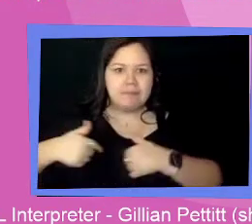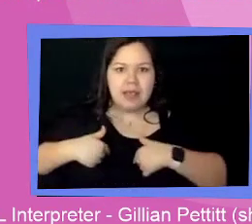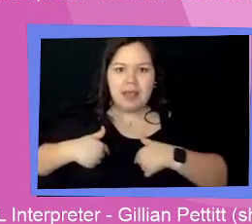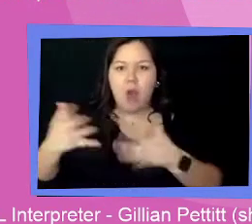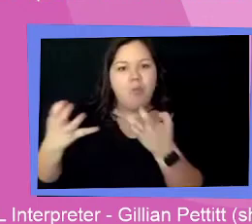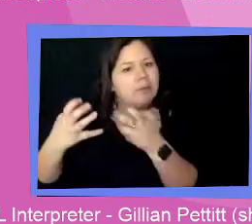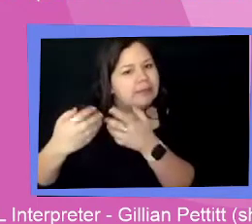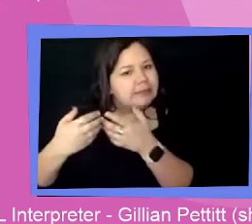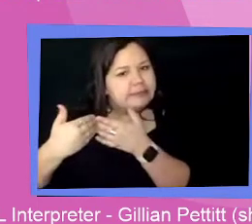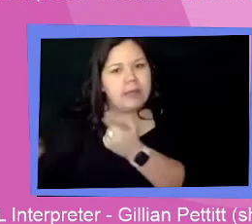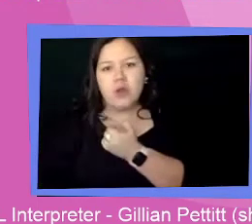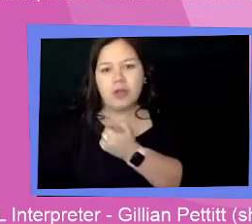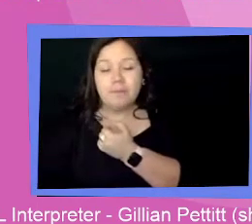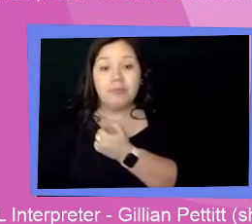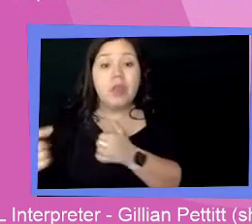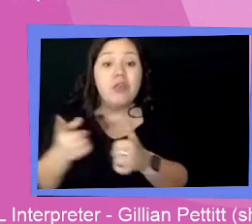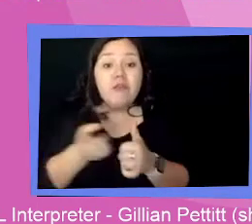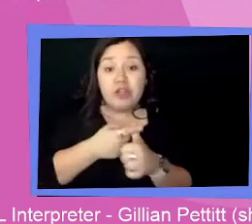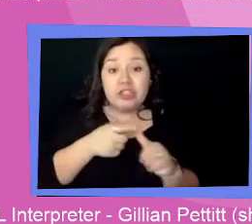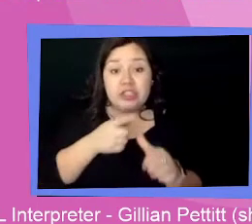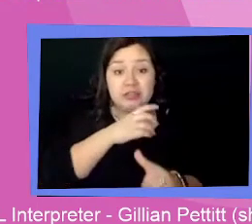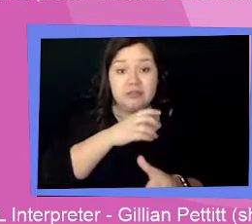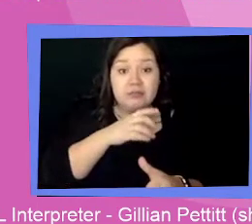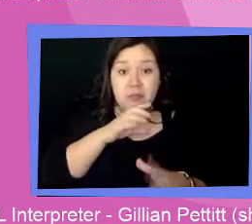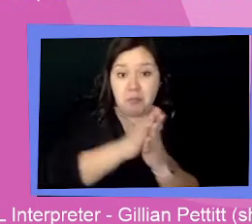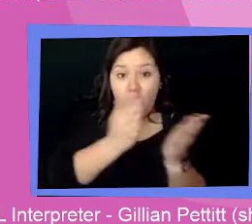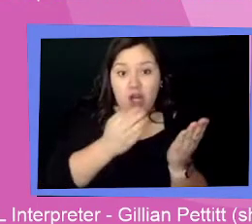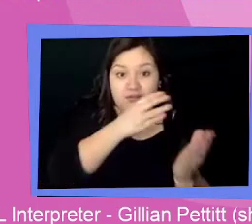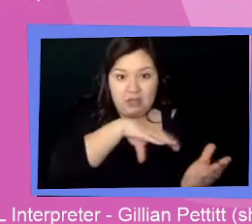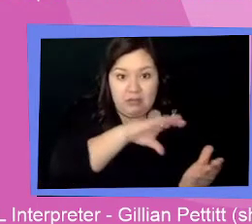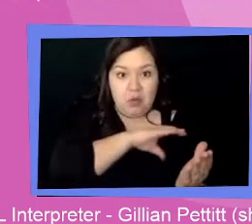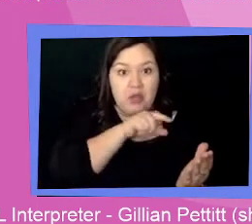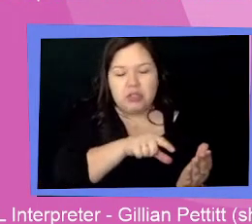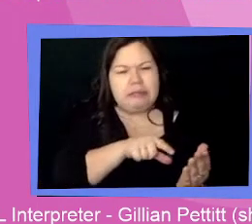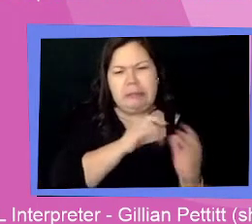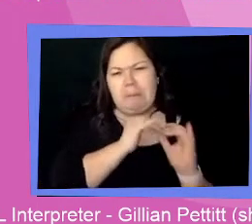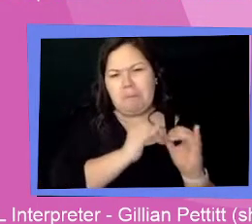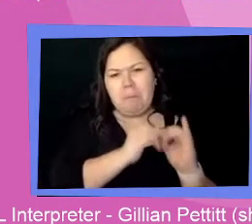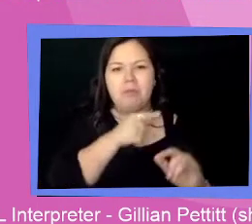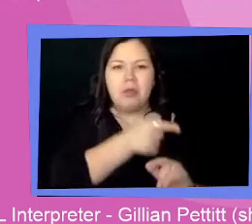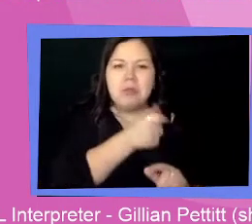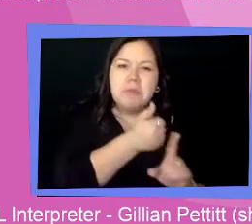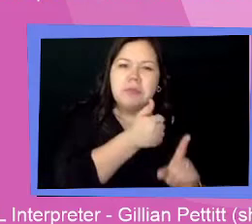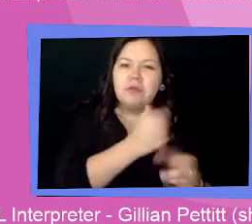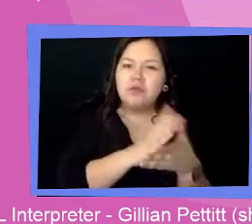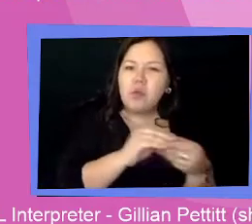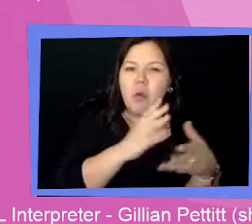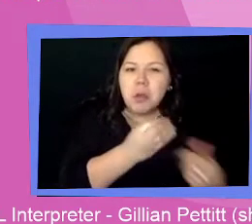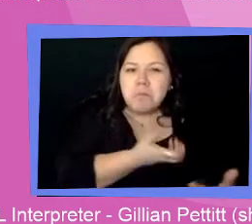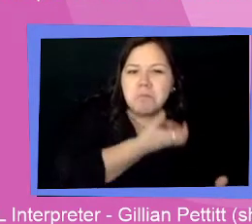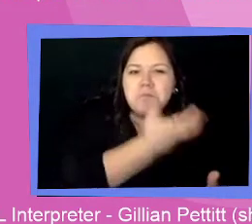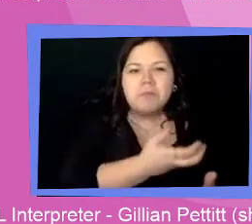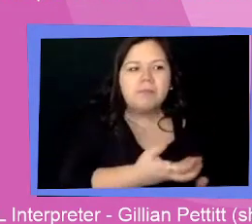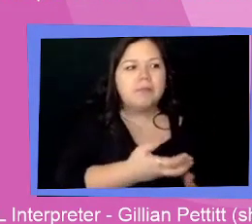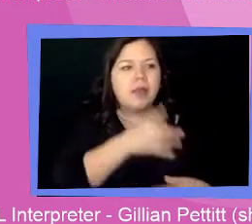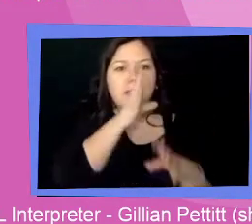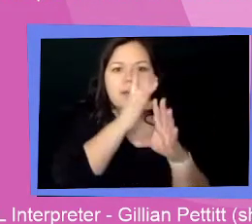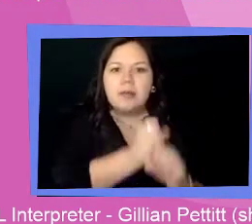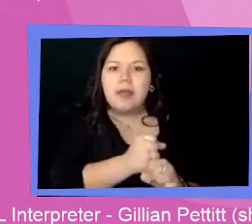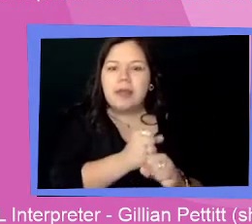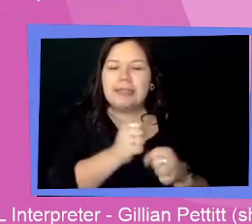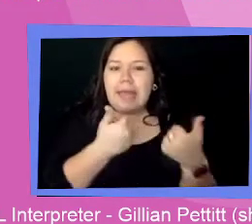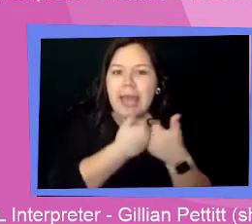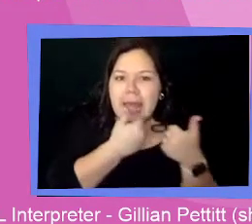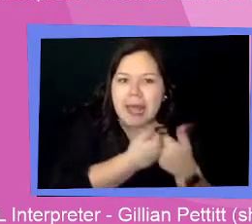the first characters in the Clothesline Swing have a lot to do with me. There are storytellers, there are people who like video games, there are people